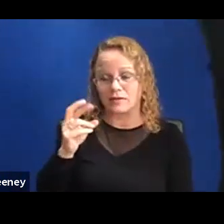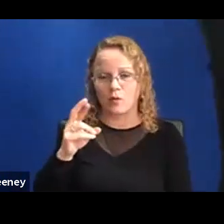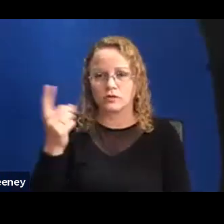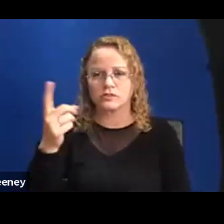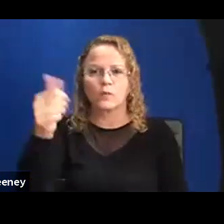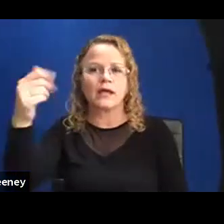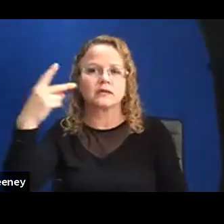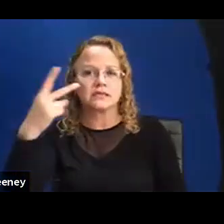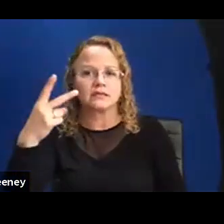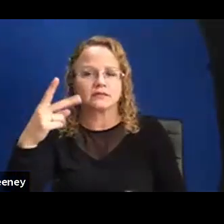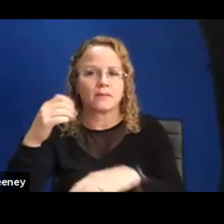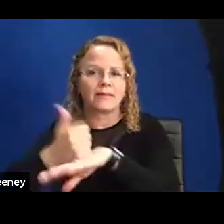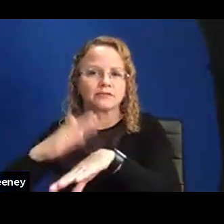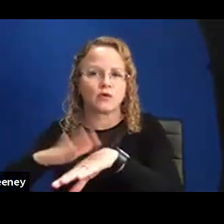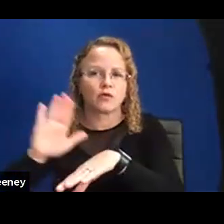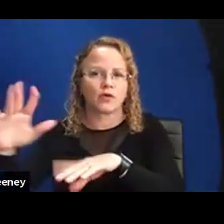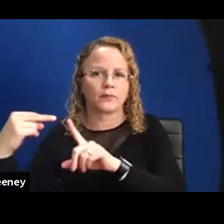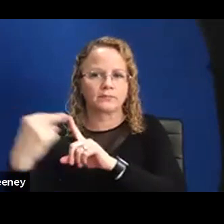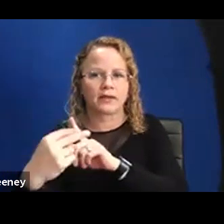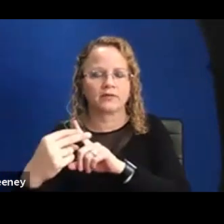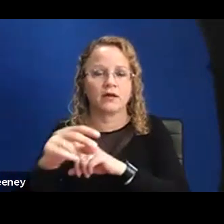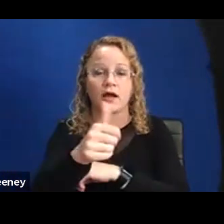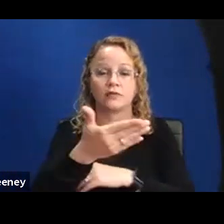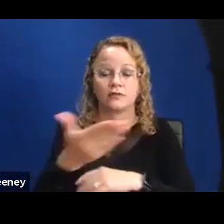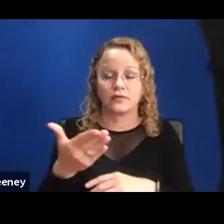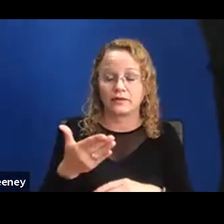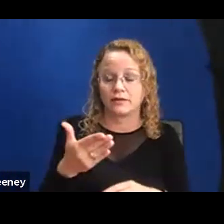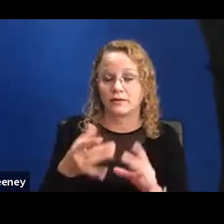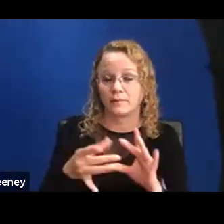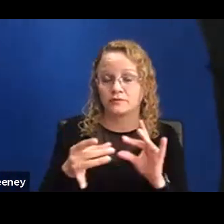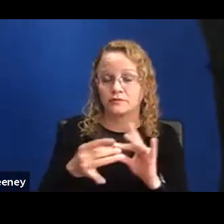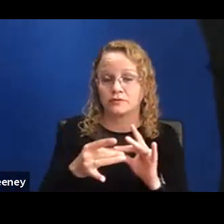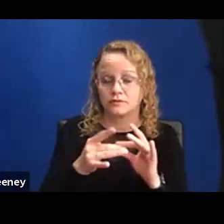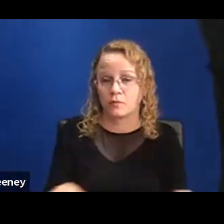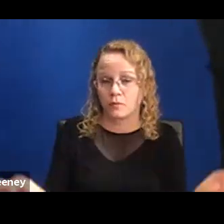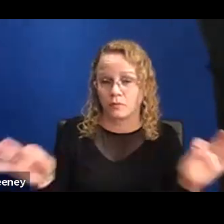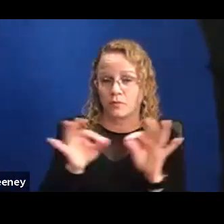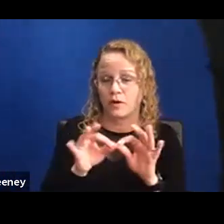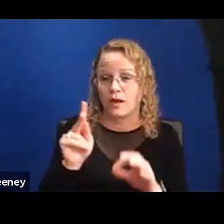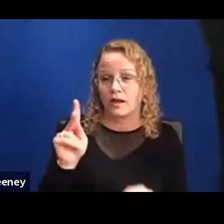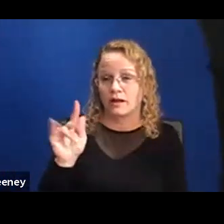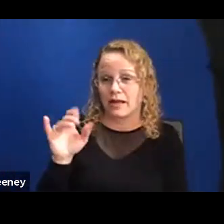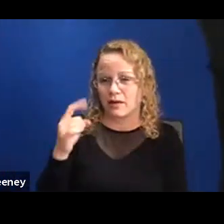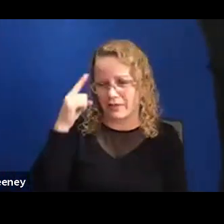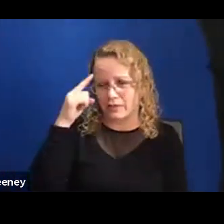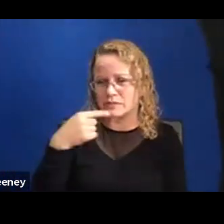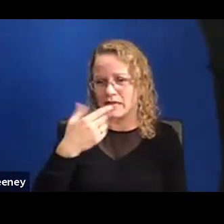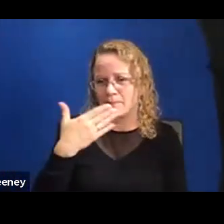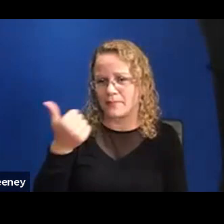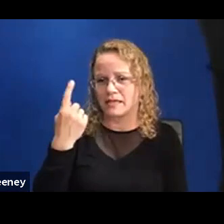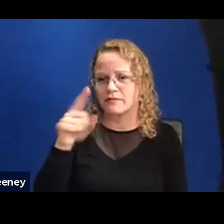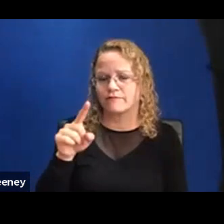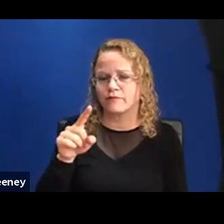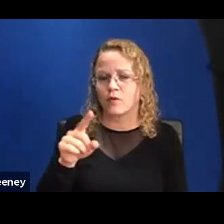their perspective. And another thing that you guys talked about that's very important is, Kyle, I think you said it best in terms of kind of like